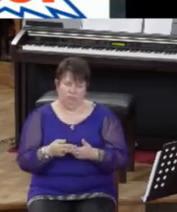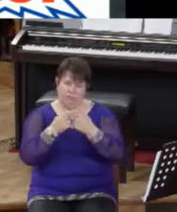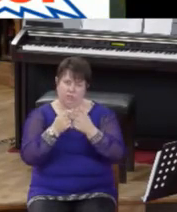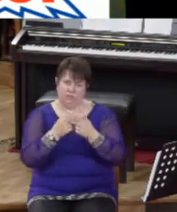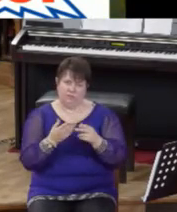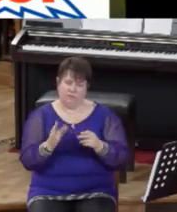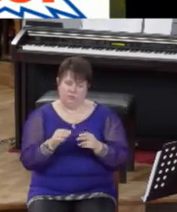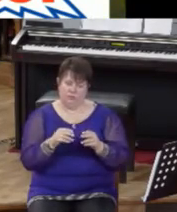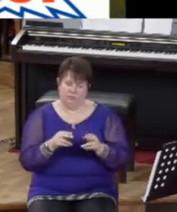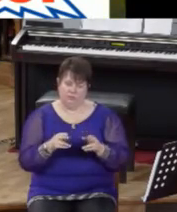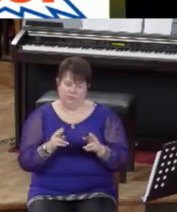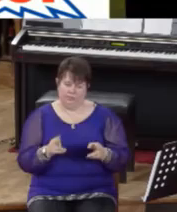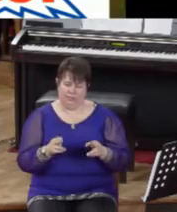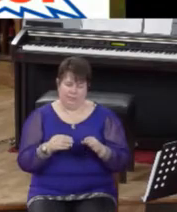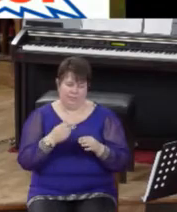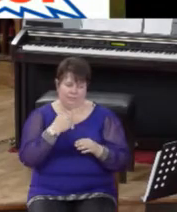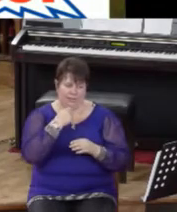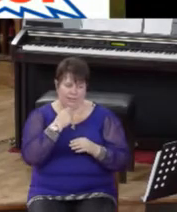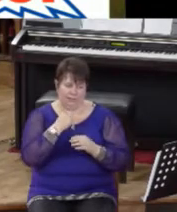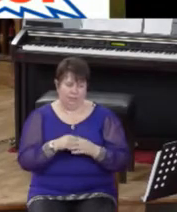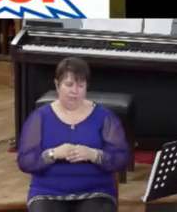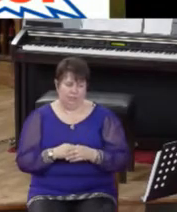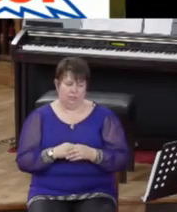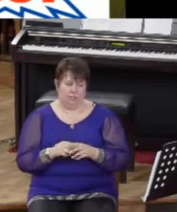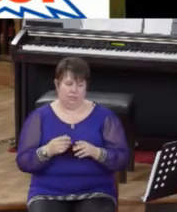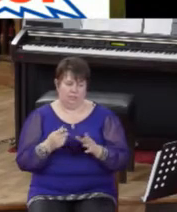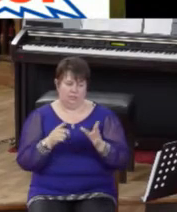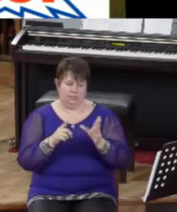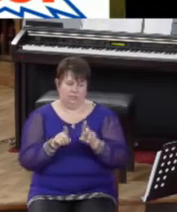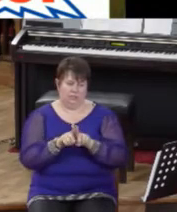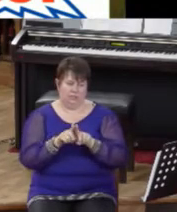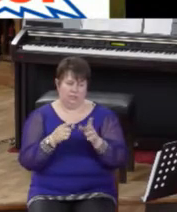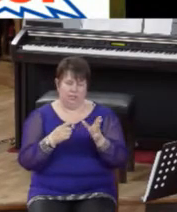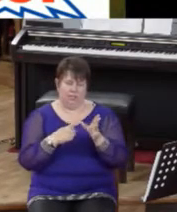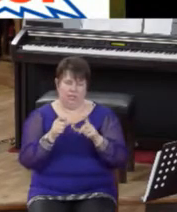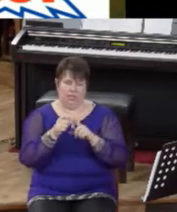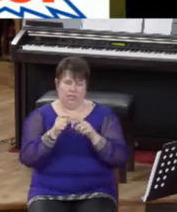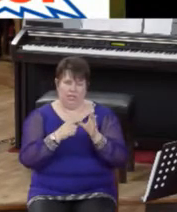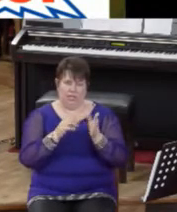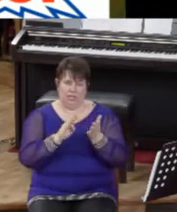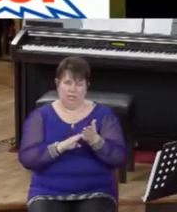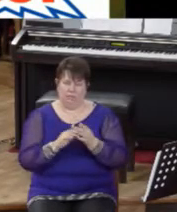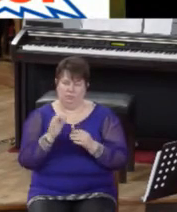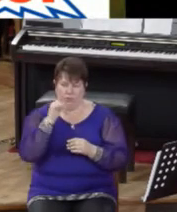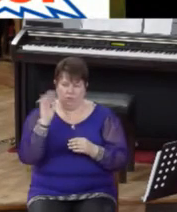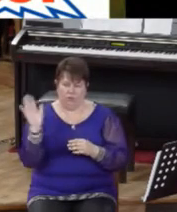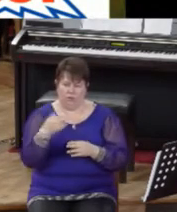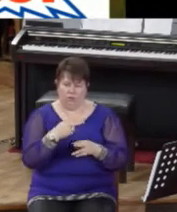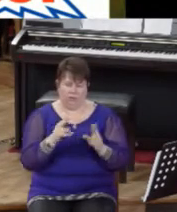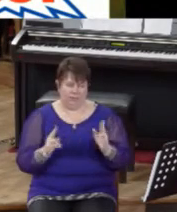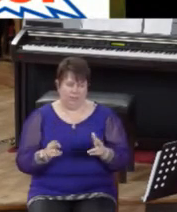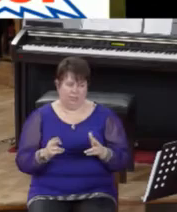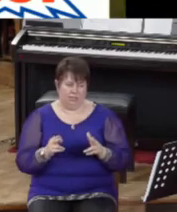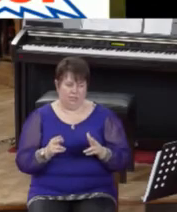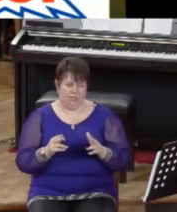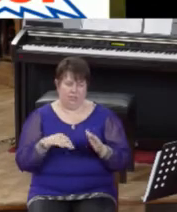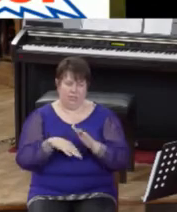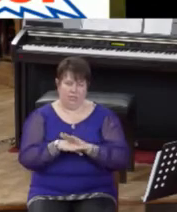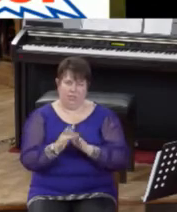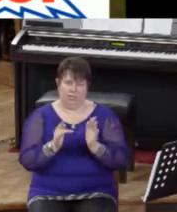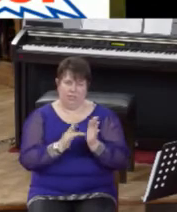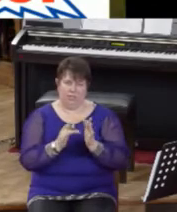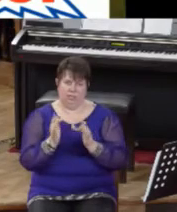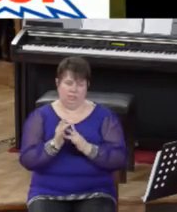a man. As in Adam, all die, so in Christ,